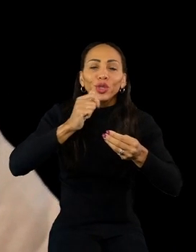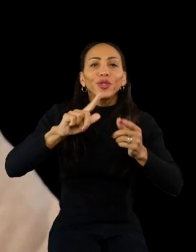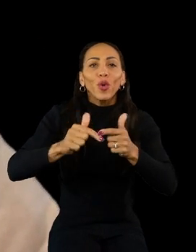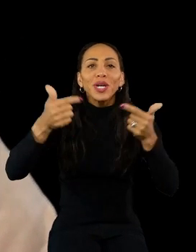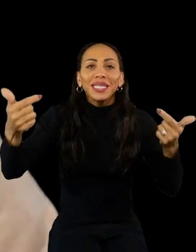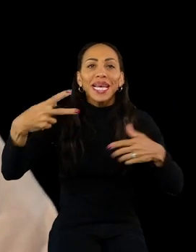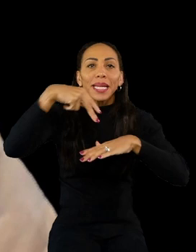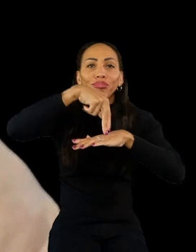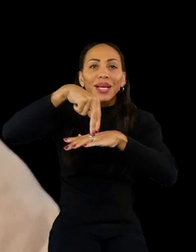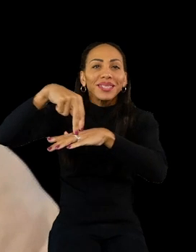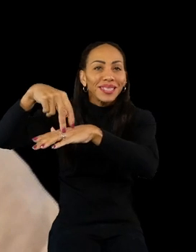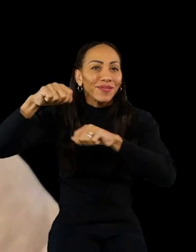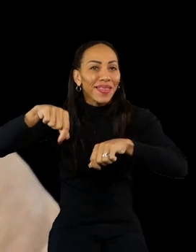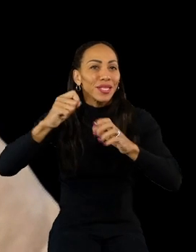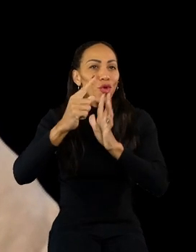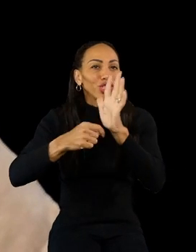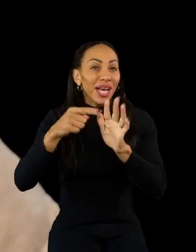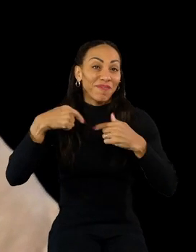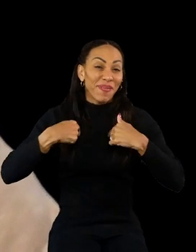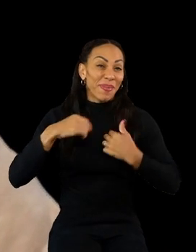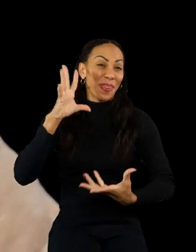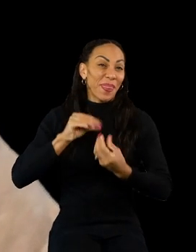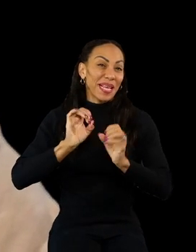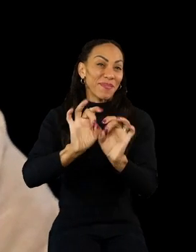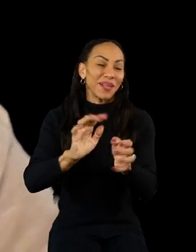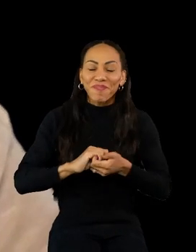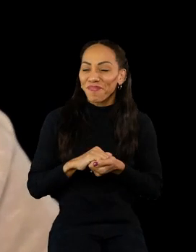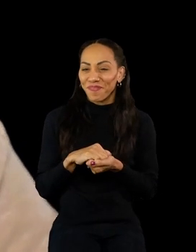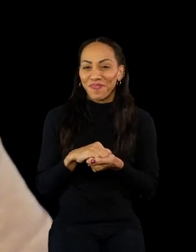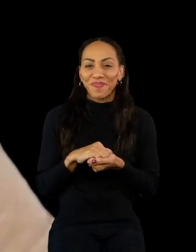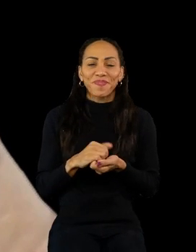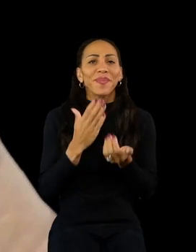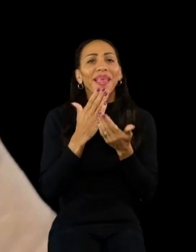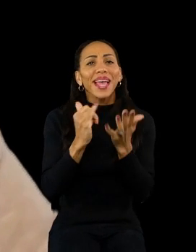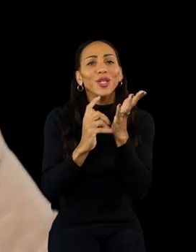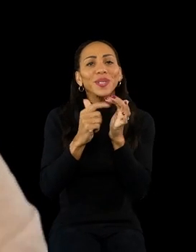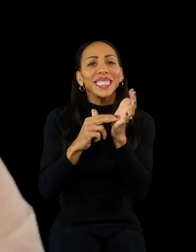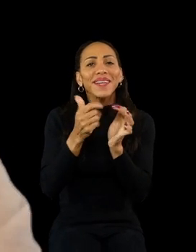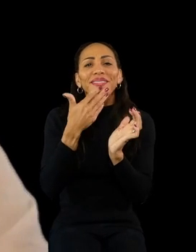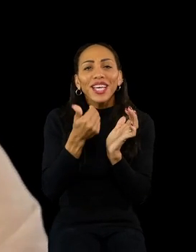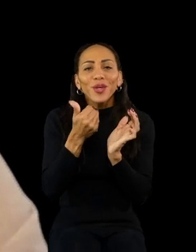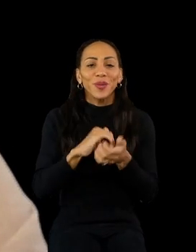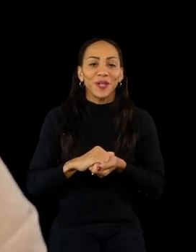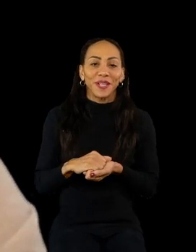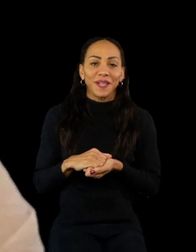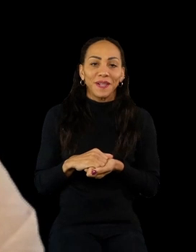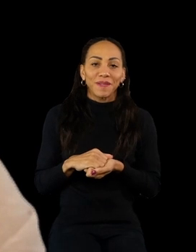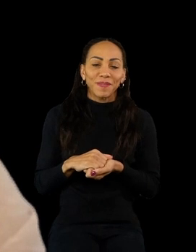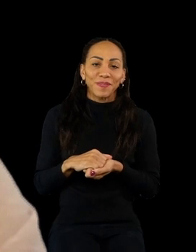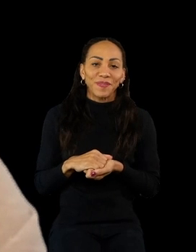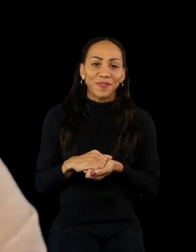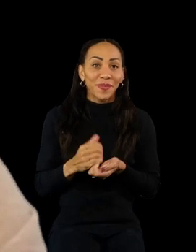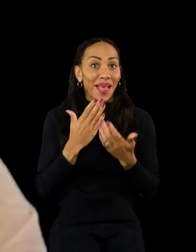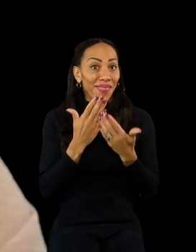been working through the Telepresence stage project. So that's me. Great. Thank you, Steve. Thanks very much.